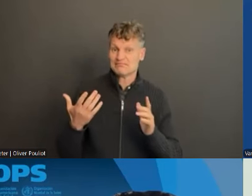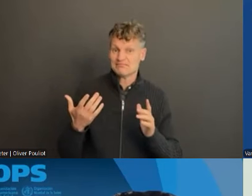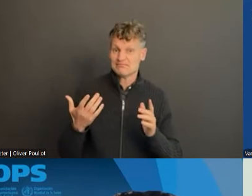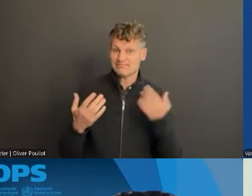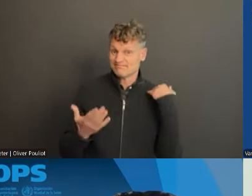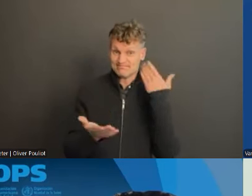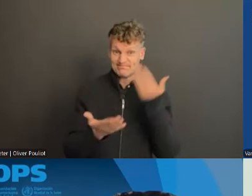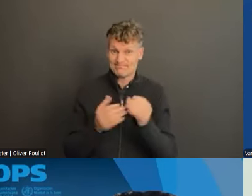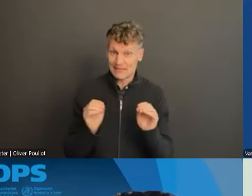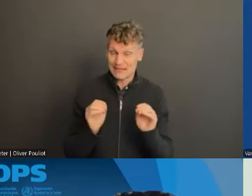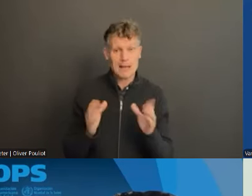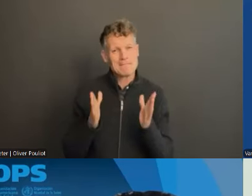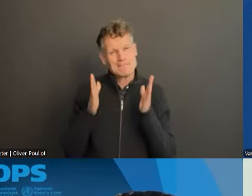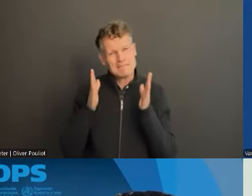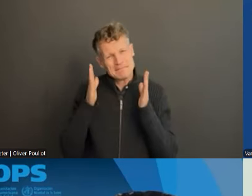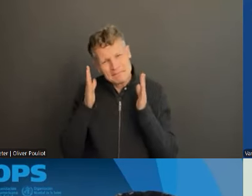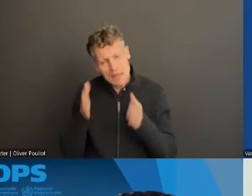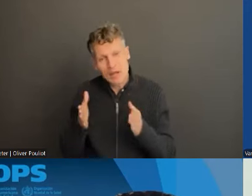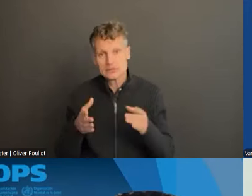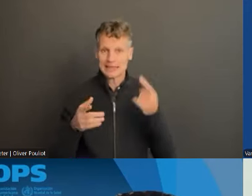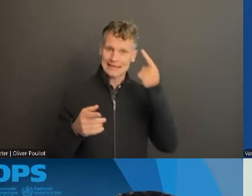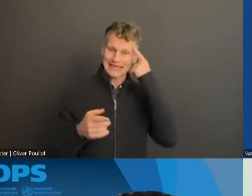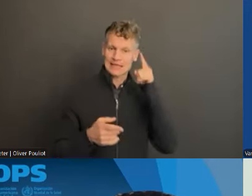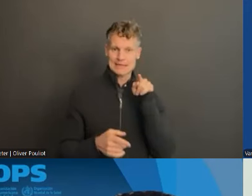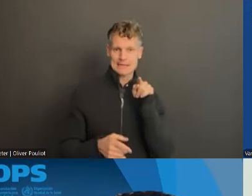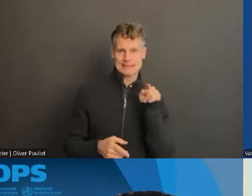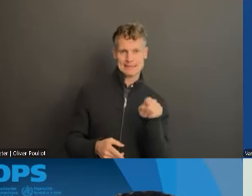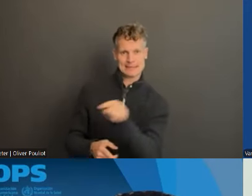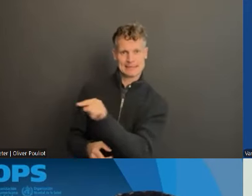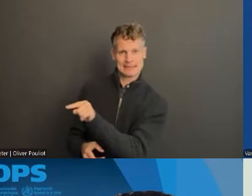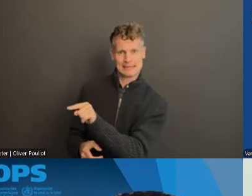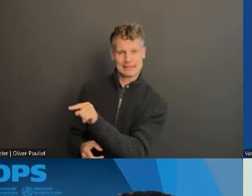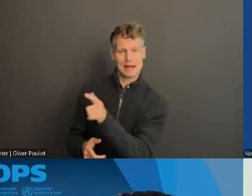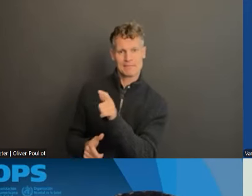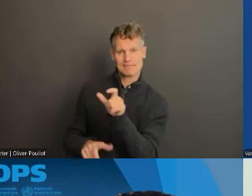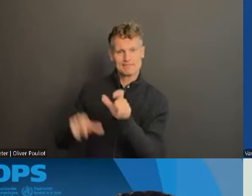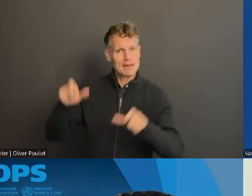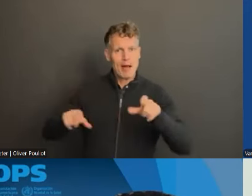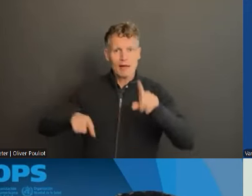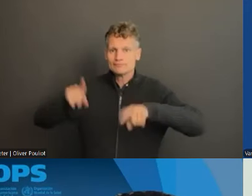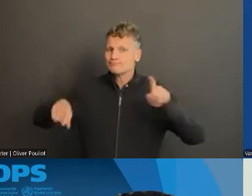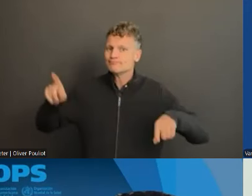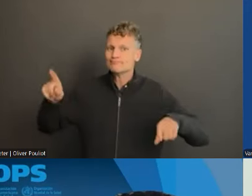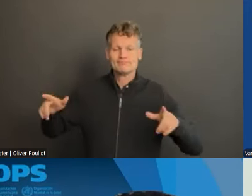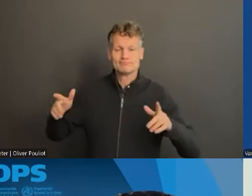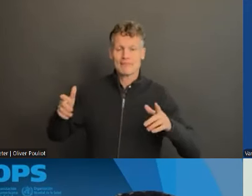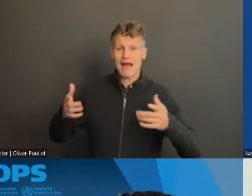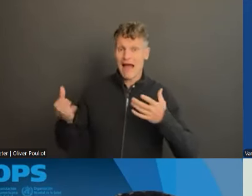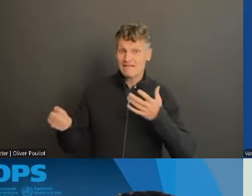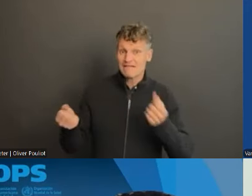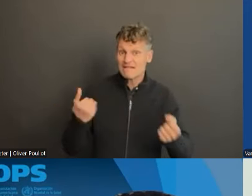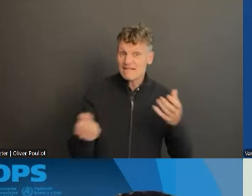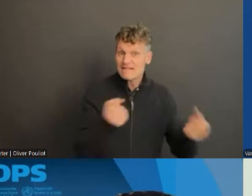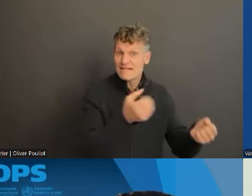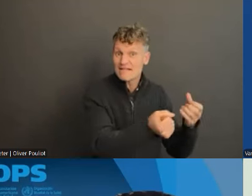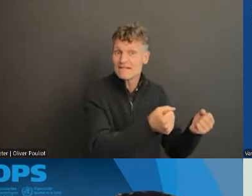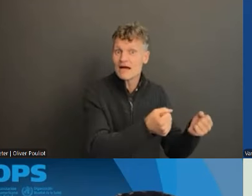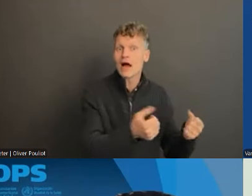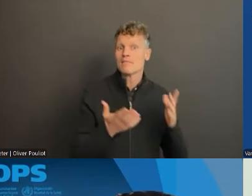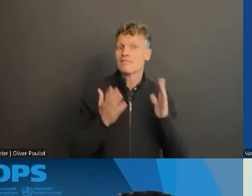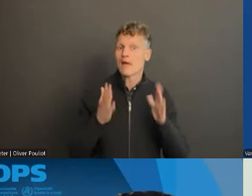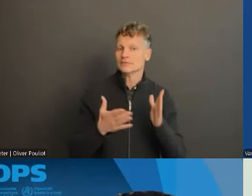we have an intersectoral collaboration and interventions that are not depending only on